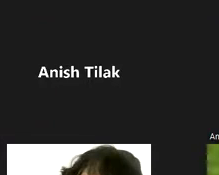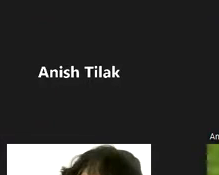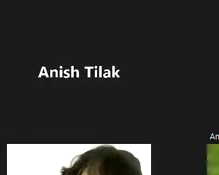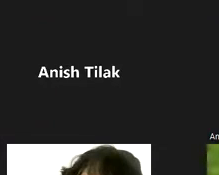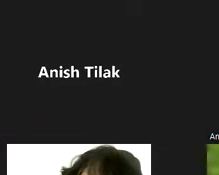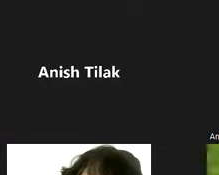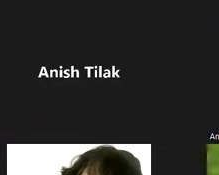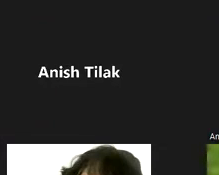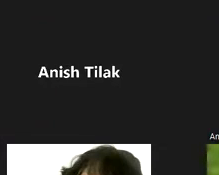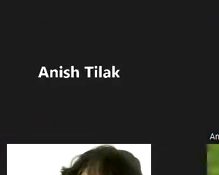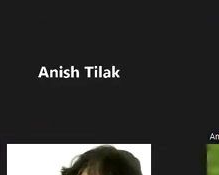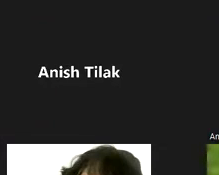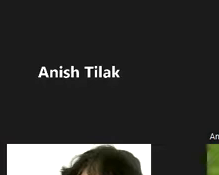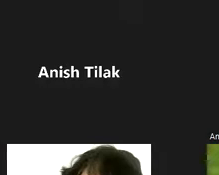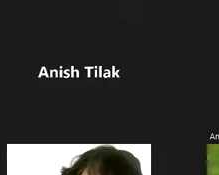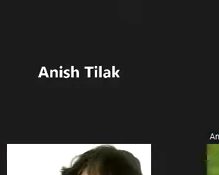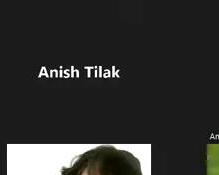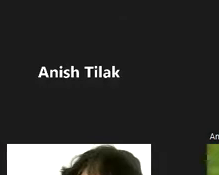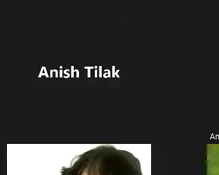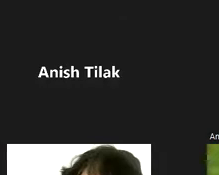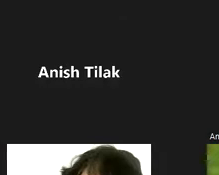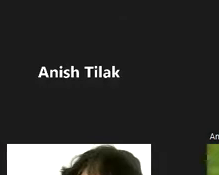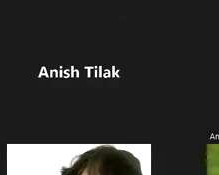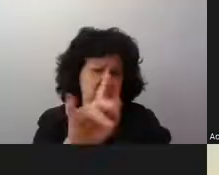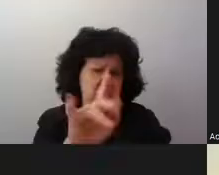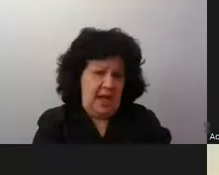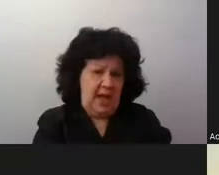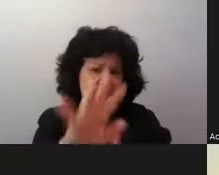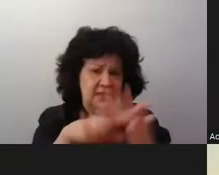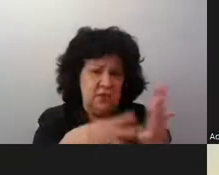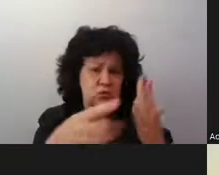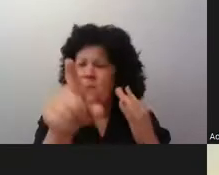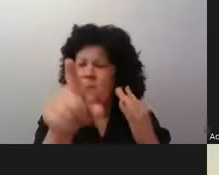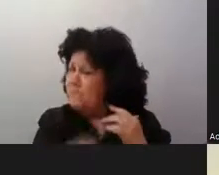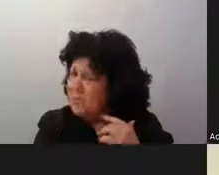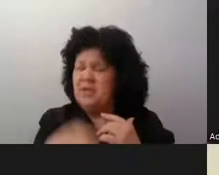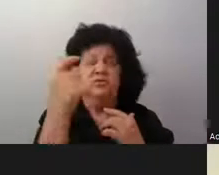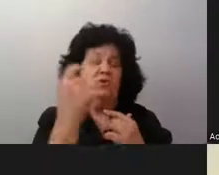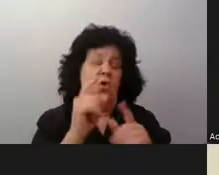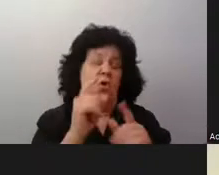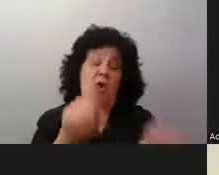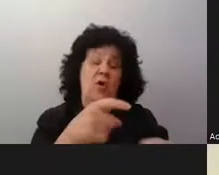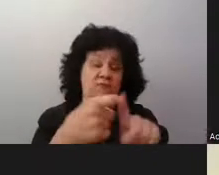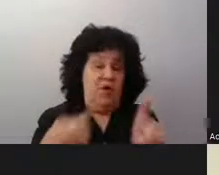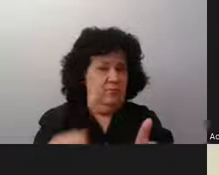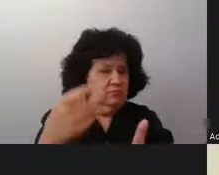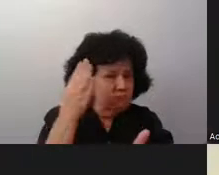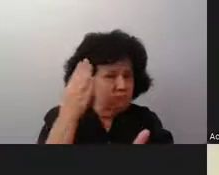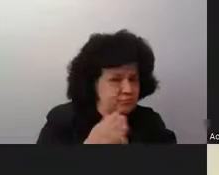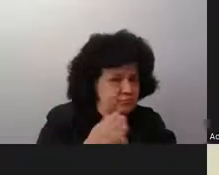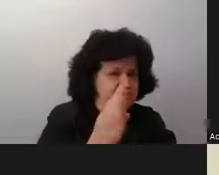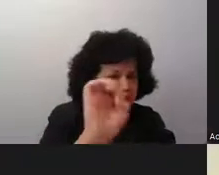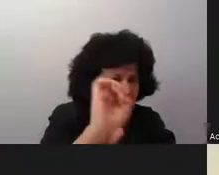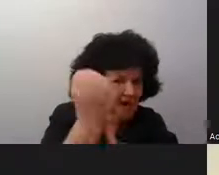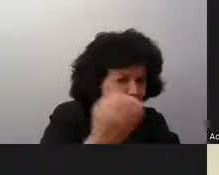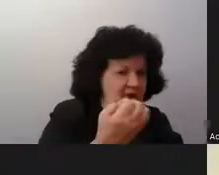you order from the federal supply schedule, you must order from the environmental aisle or do a DNF, a